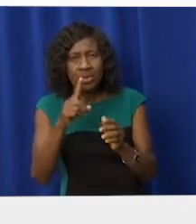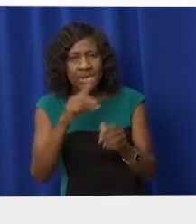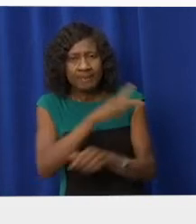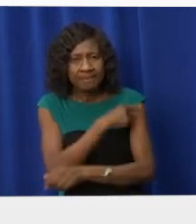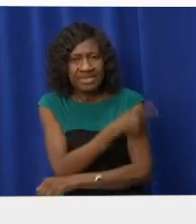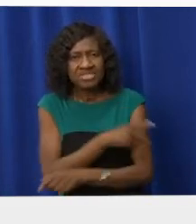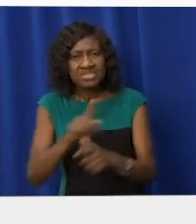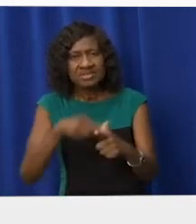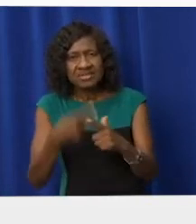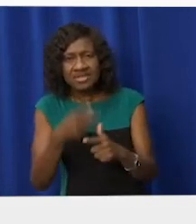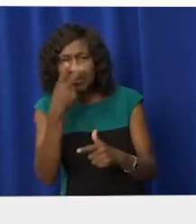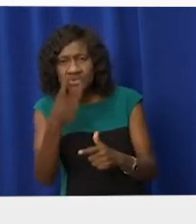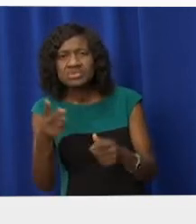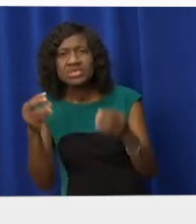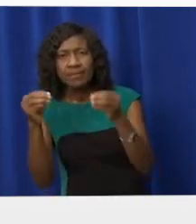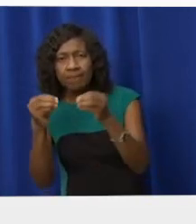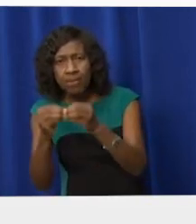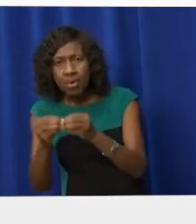go through.